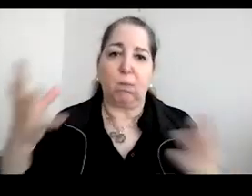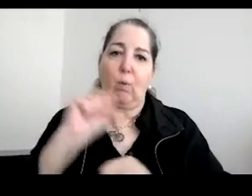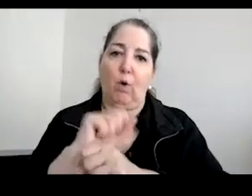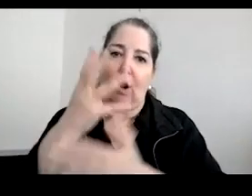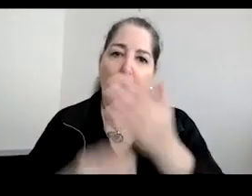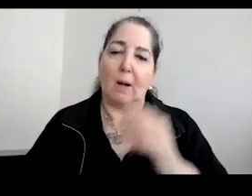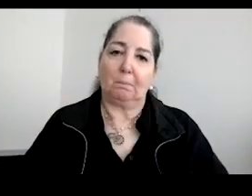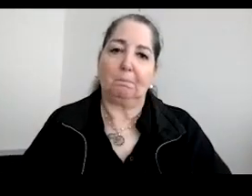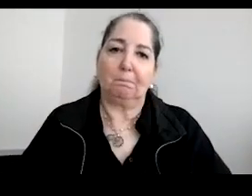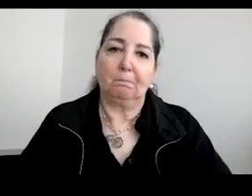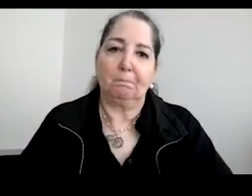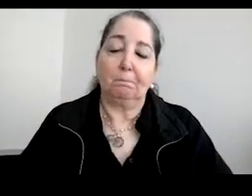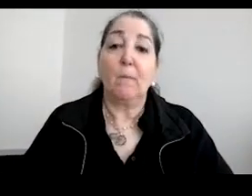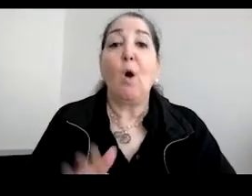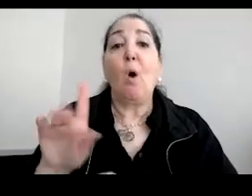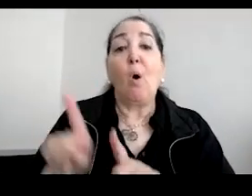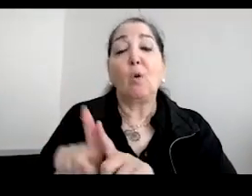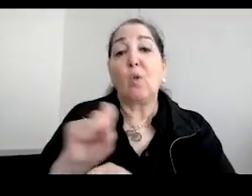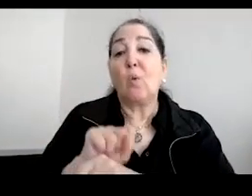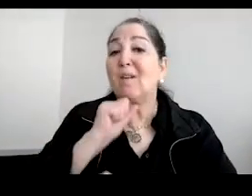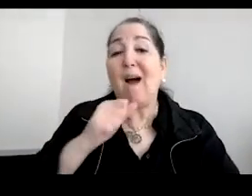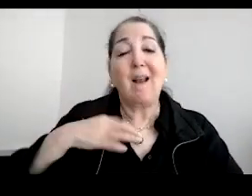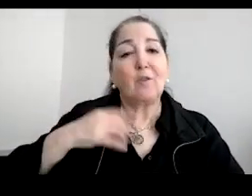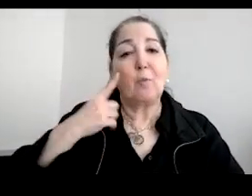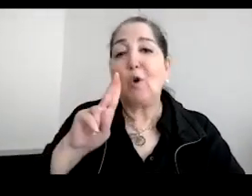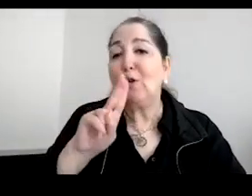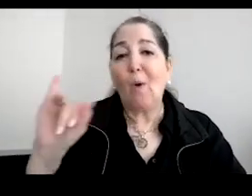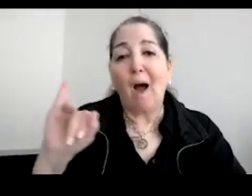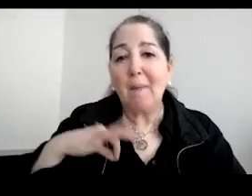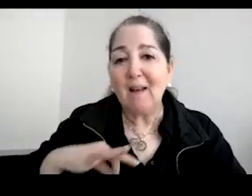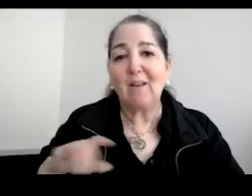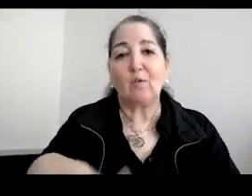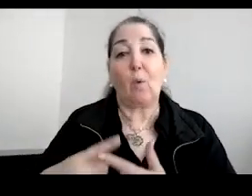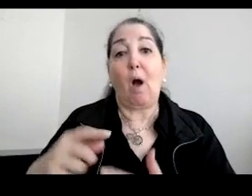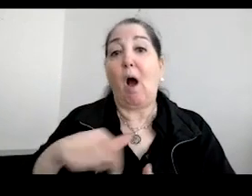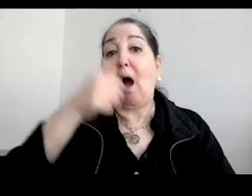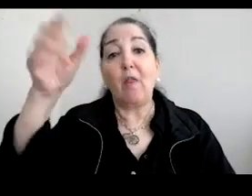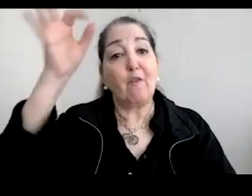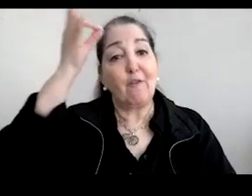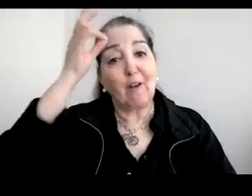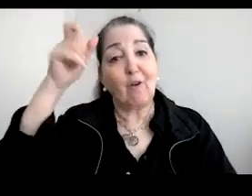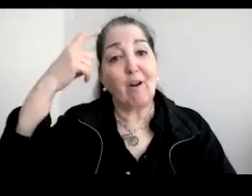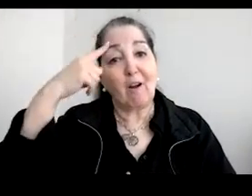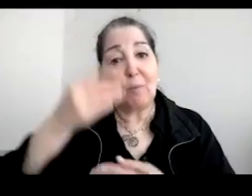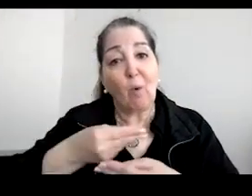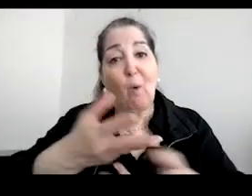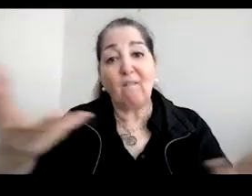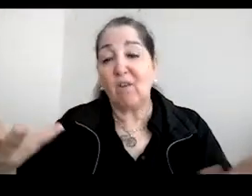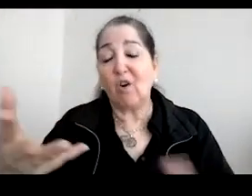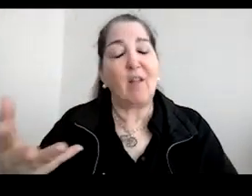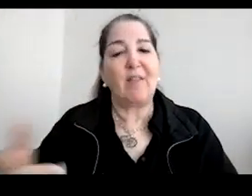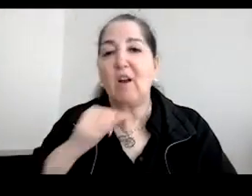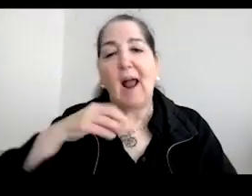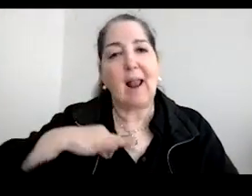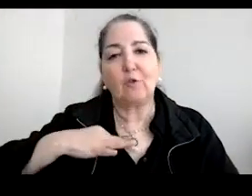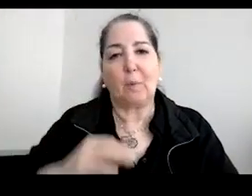workers are also not eligible for UI or a lot of the other benefits that the federal government has put into place. So the story